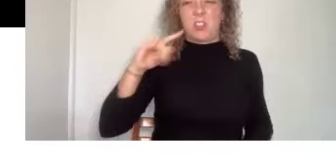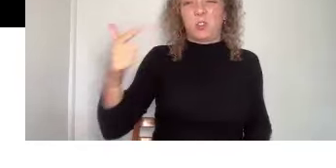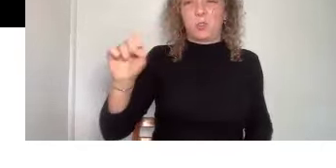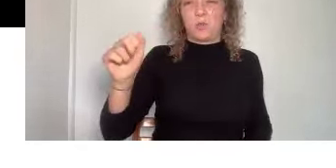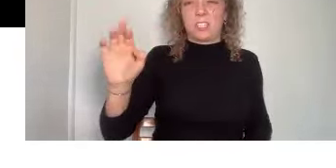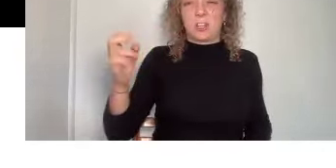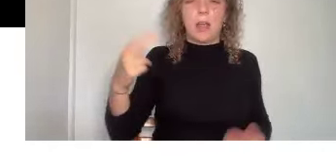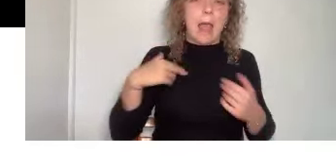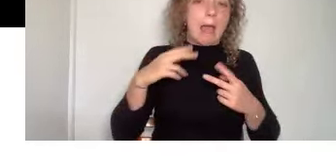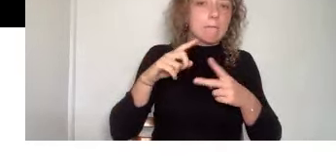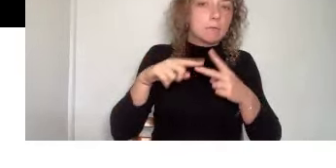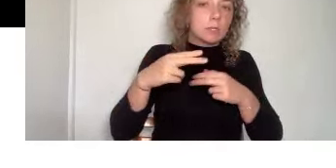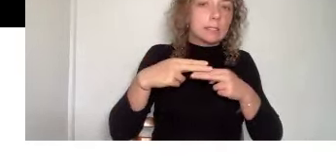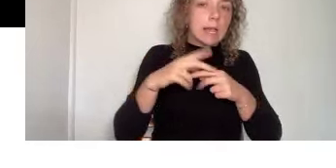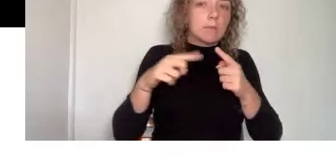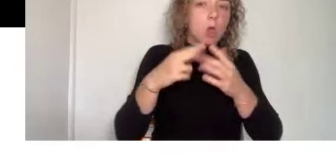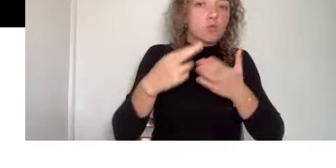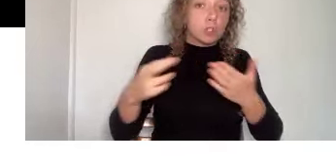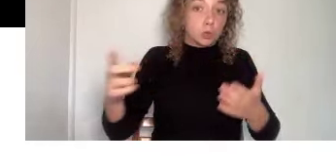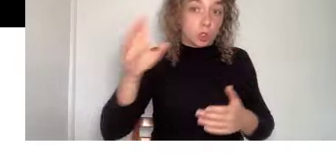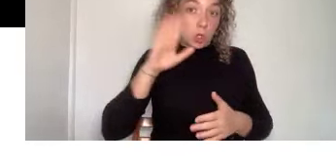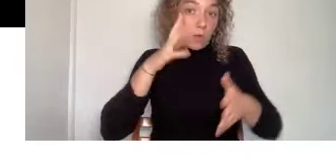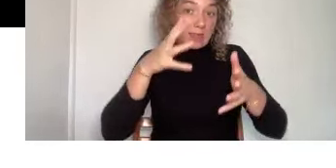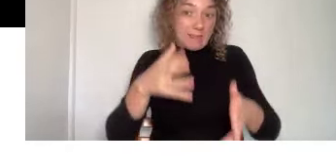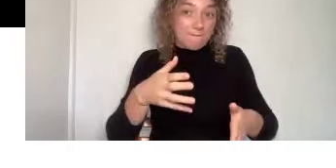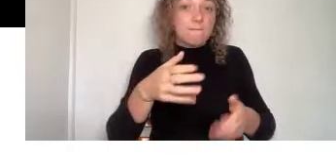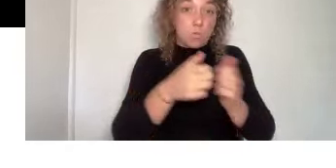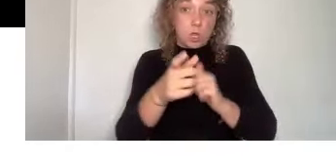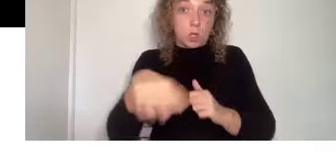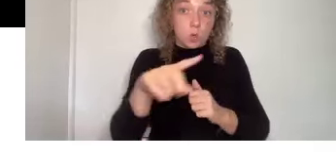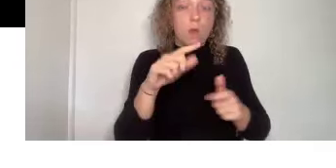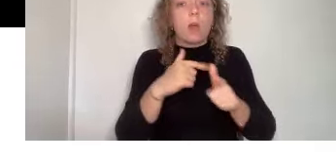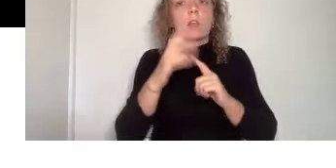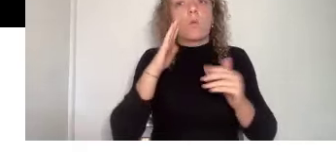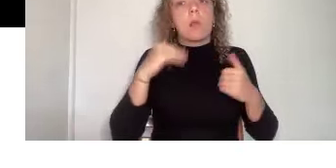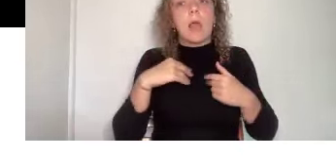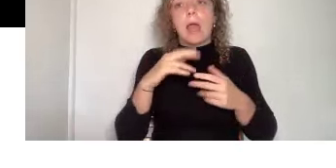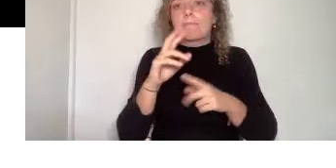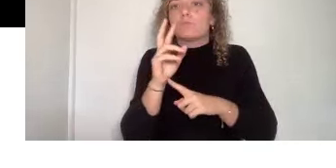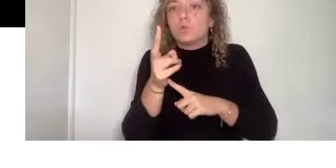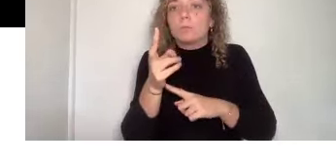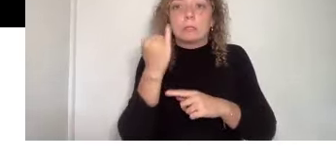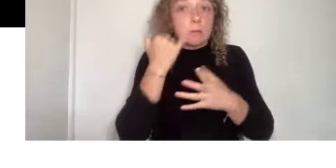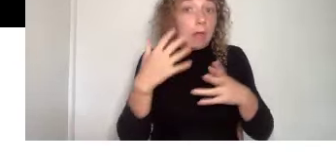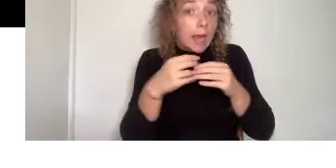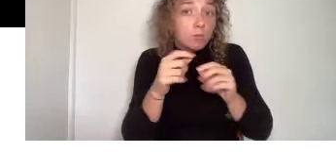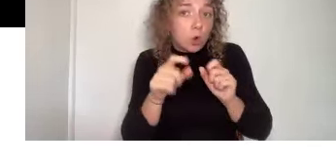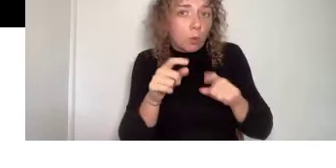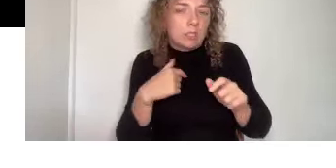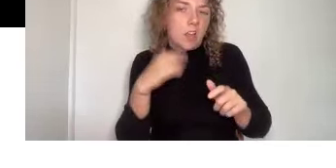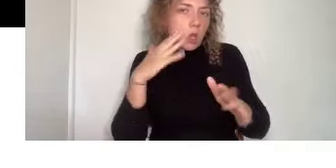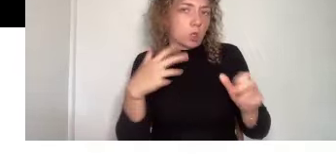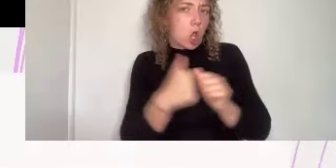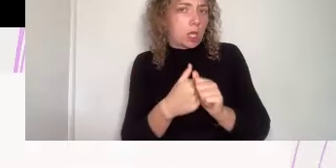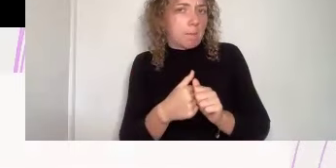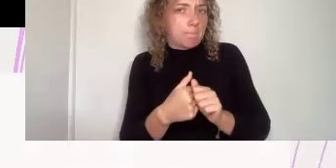Sarah. She has a couple of slides about resources that she will leave you with. And then we'll have a couple of minutes. If there are any more questions, I know we're kind of caught